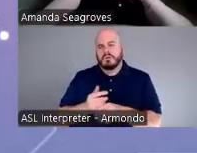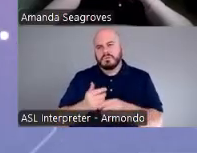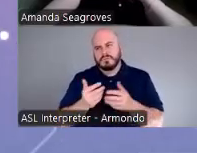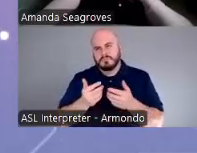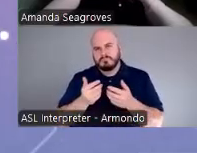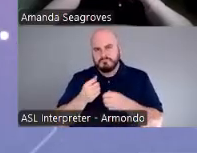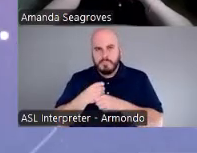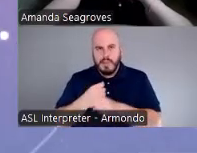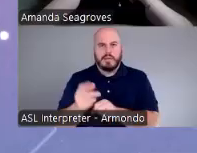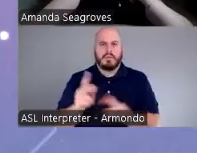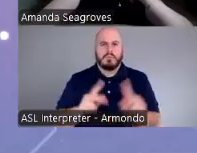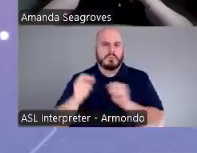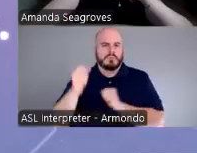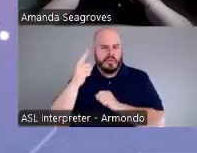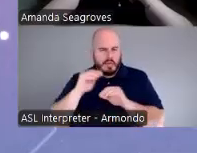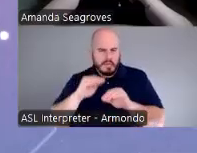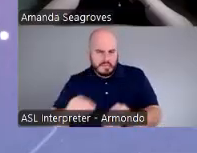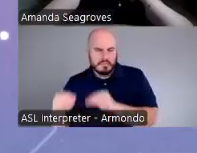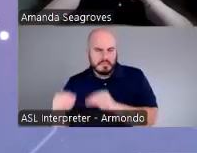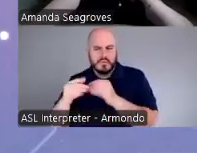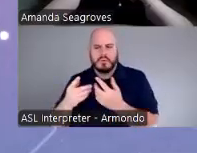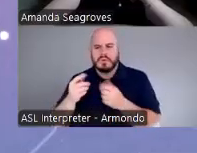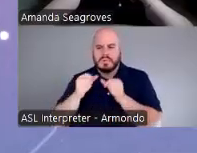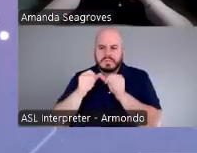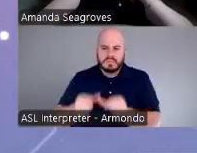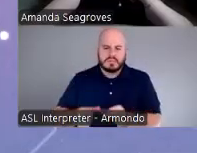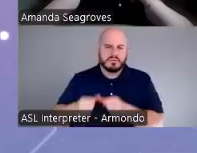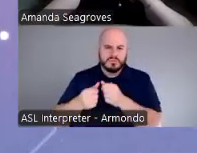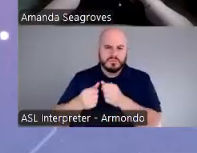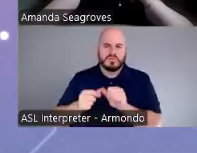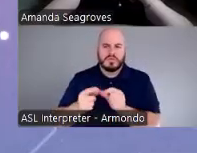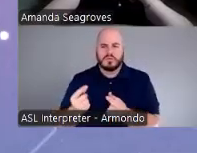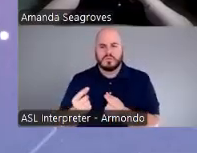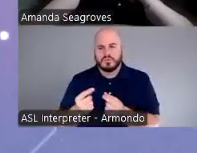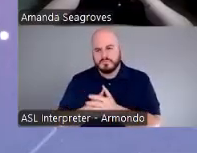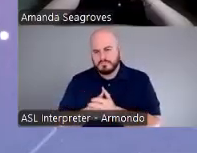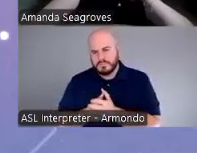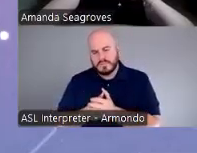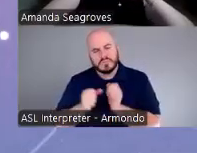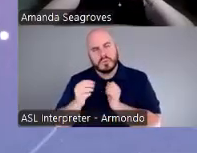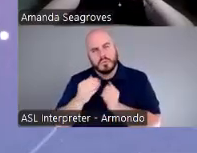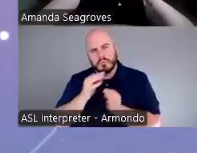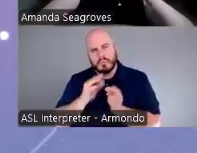something that we will continue to try to do because it is so important.